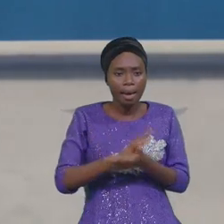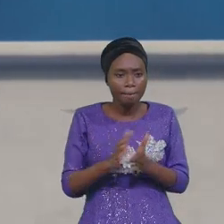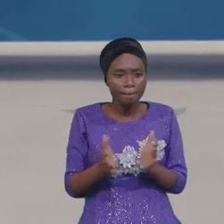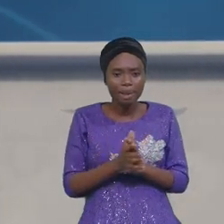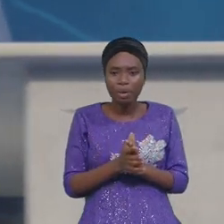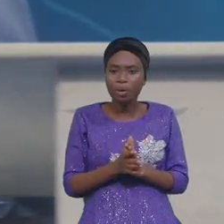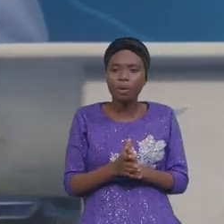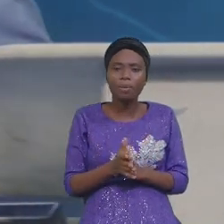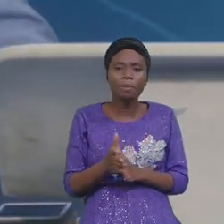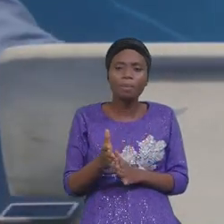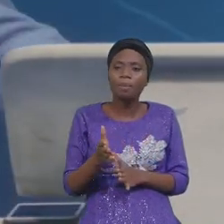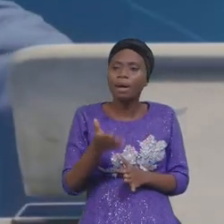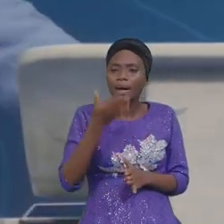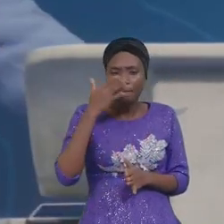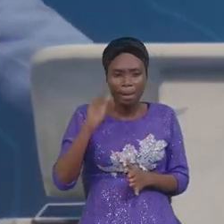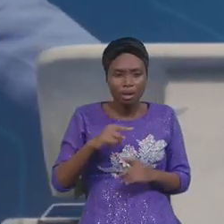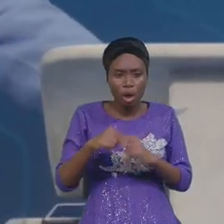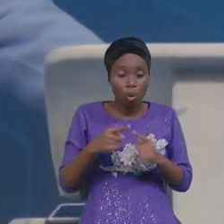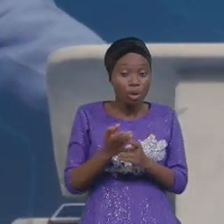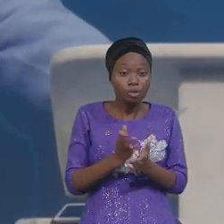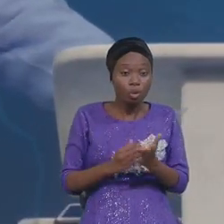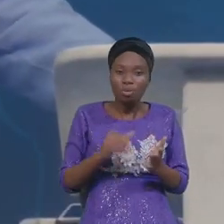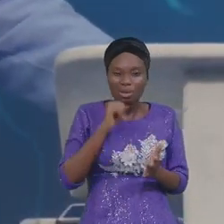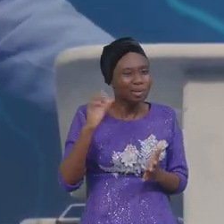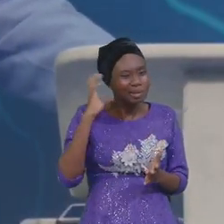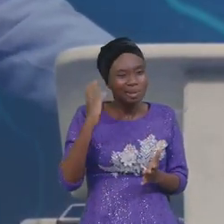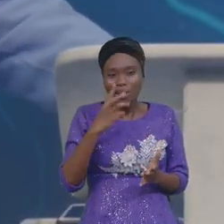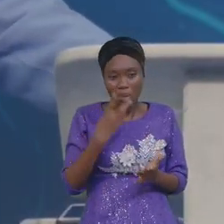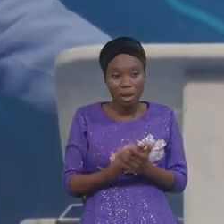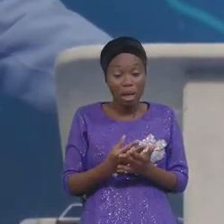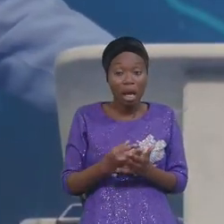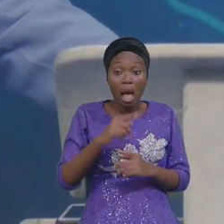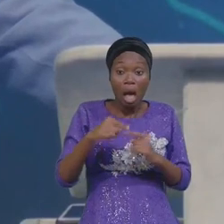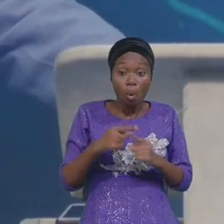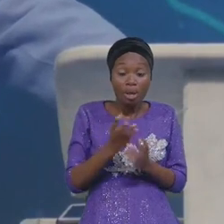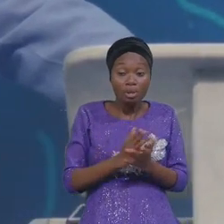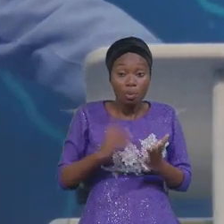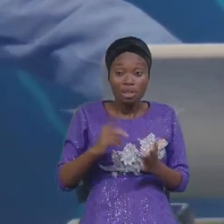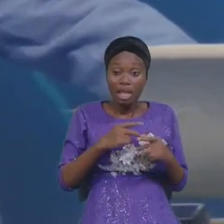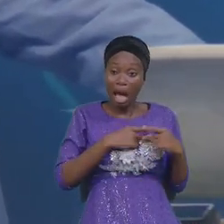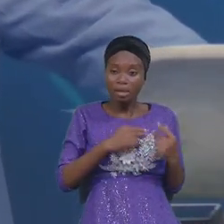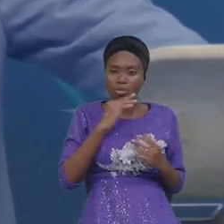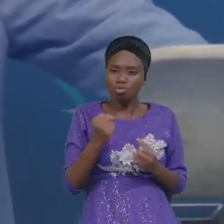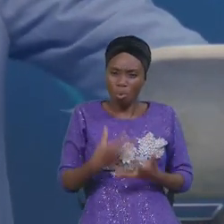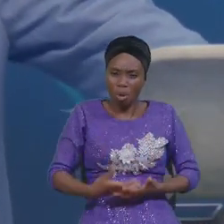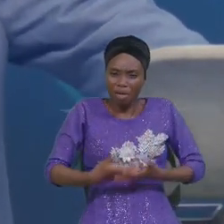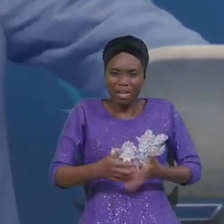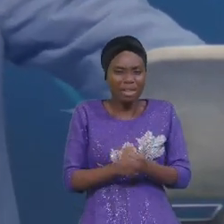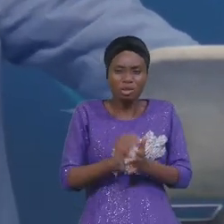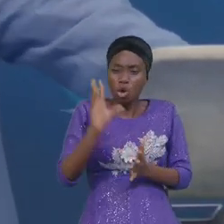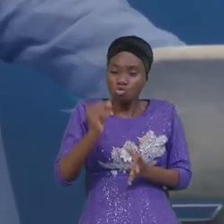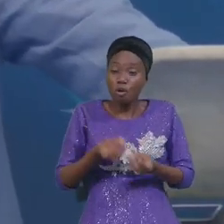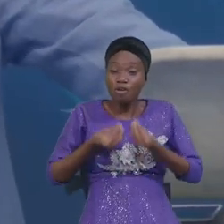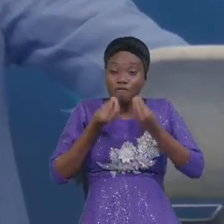is dull of hearing, when somebody's heart is so heavy that no information